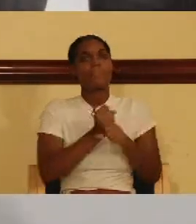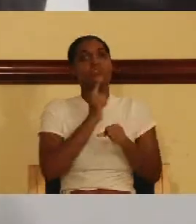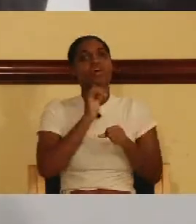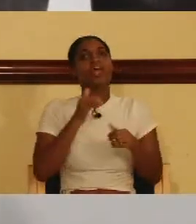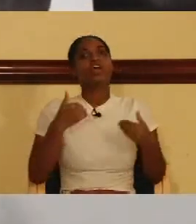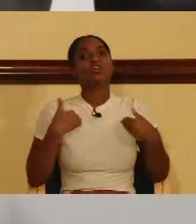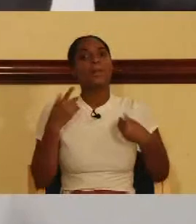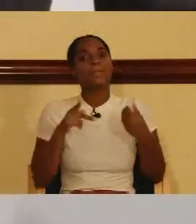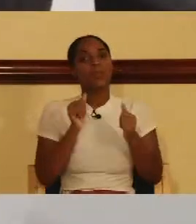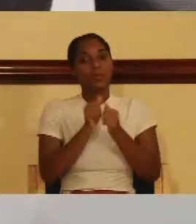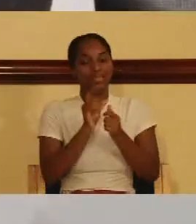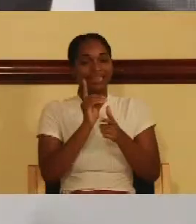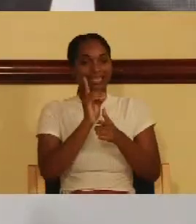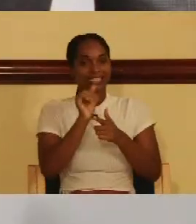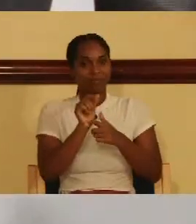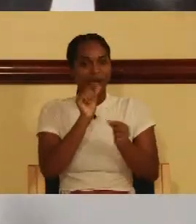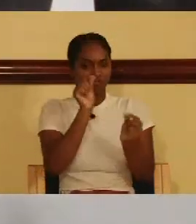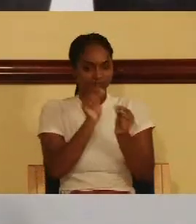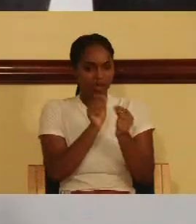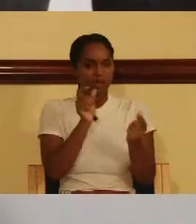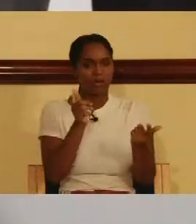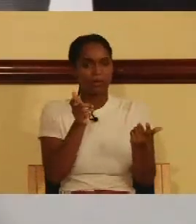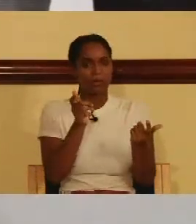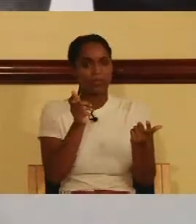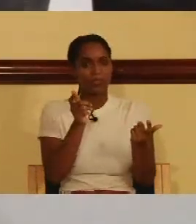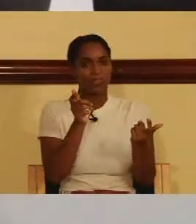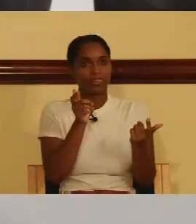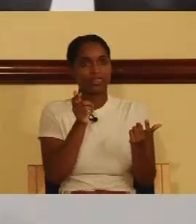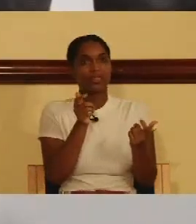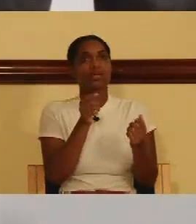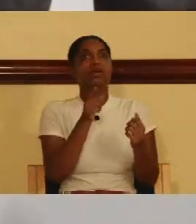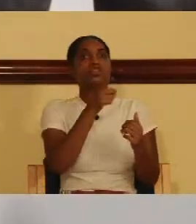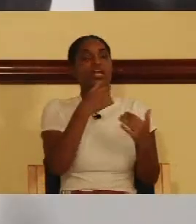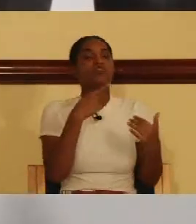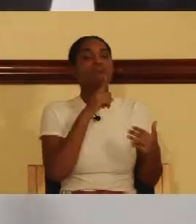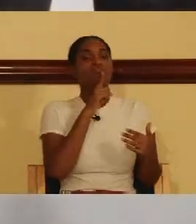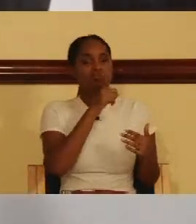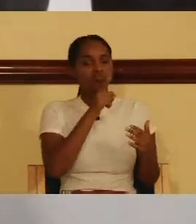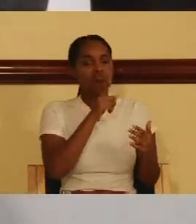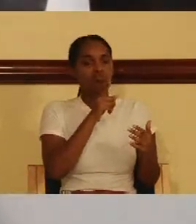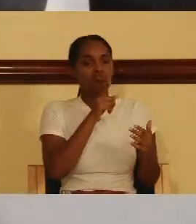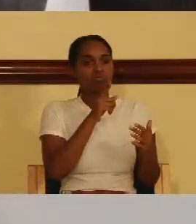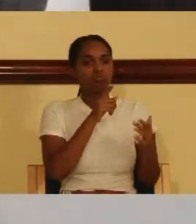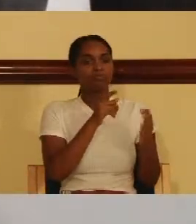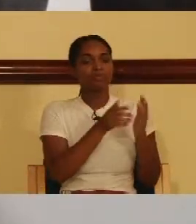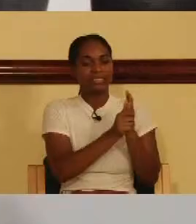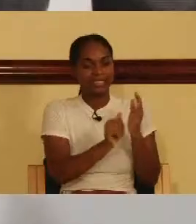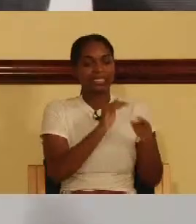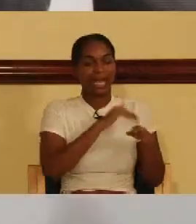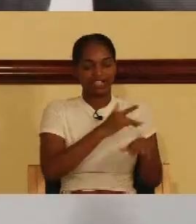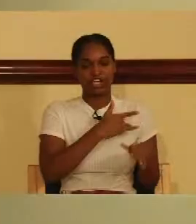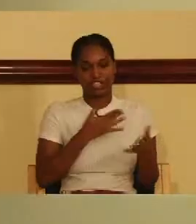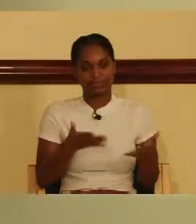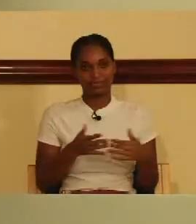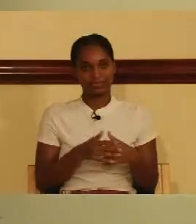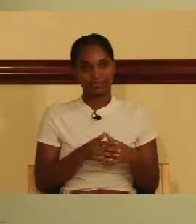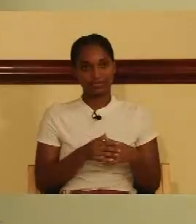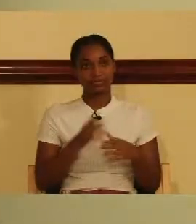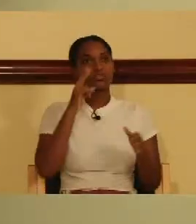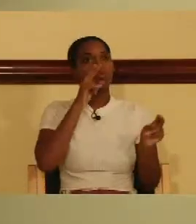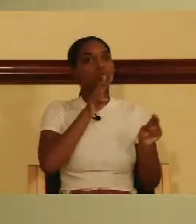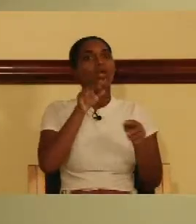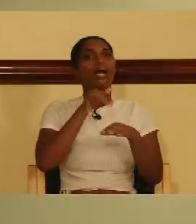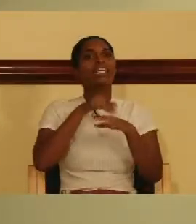young people with disabilities specifically maximize their true potential at heart. All right, and let's look to